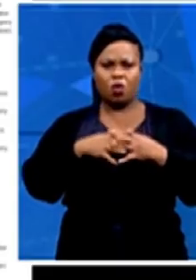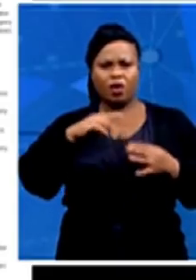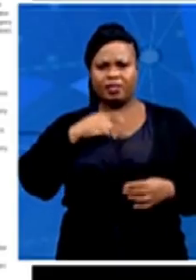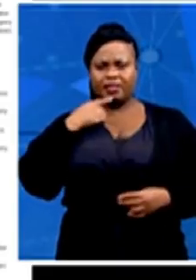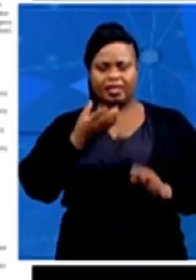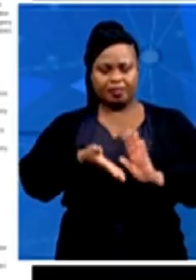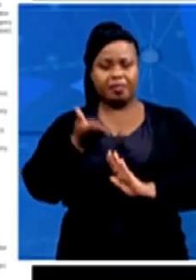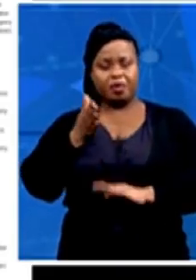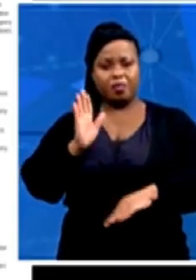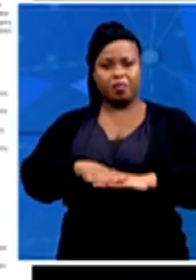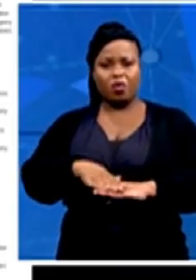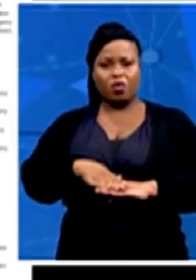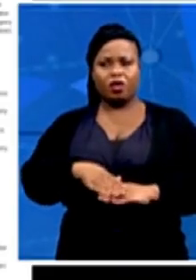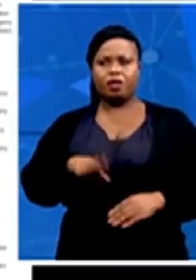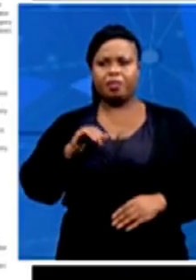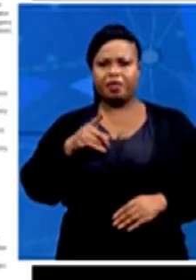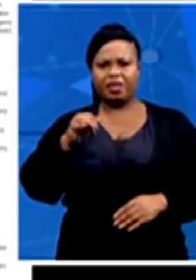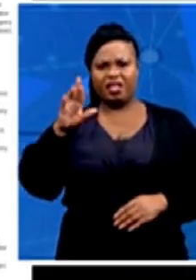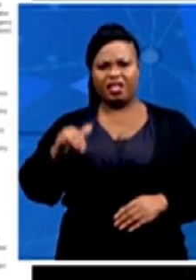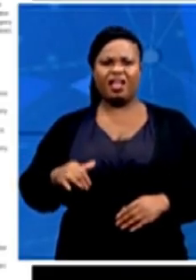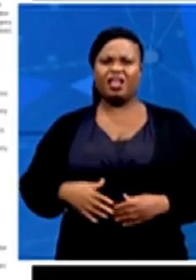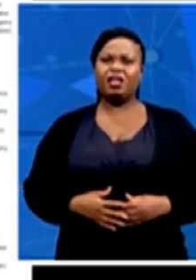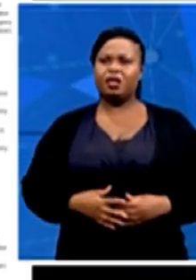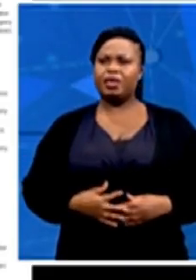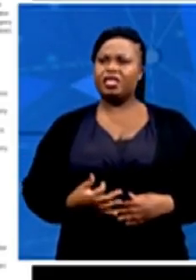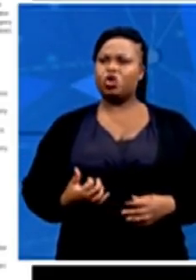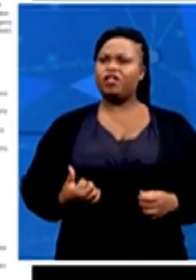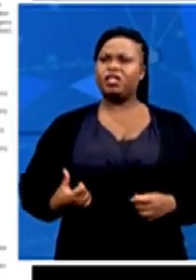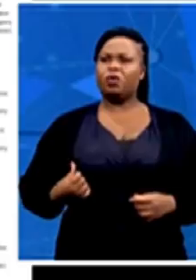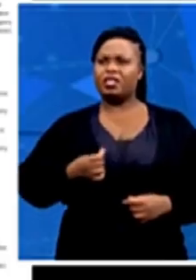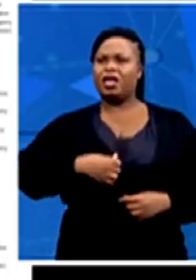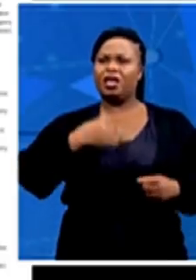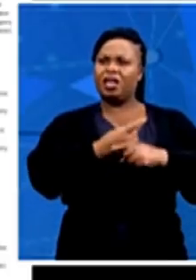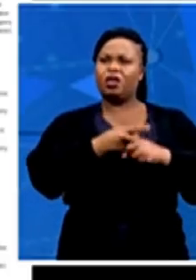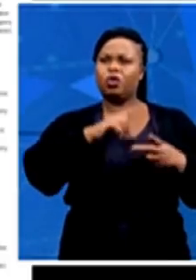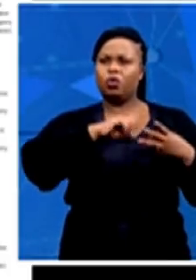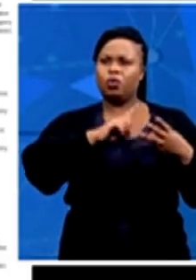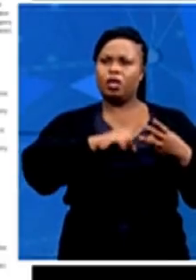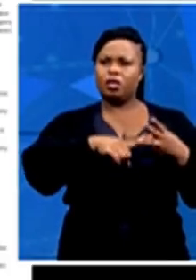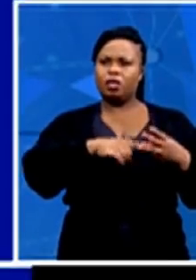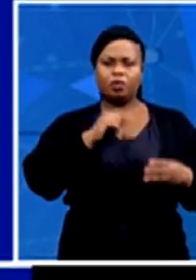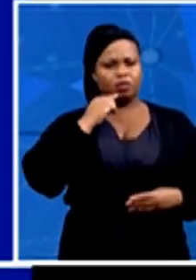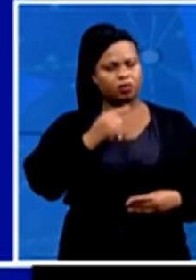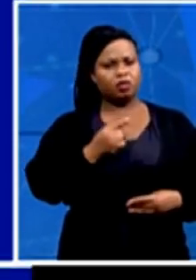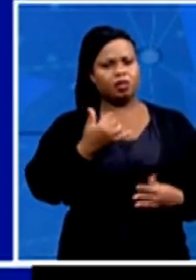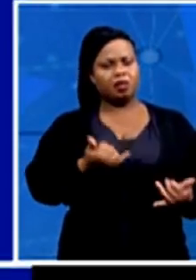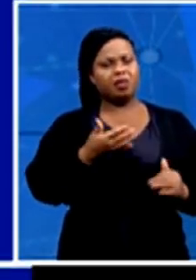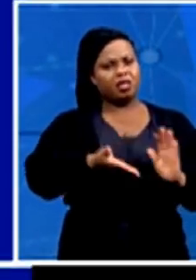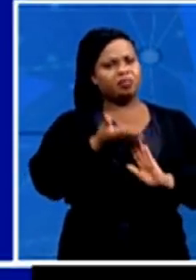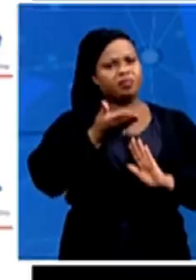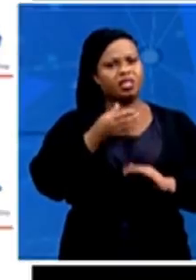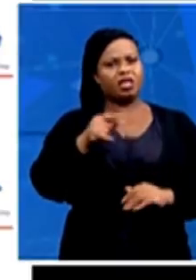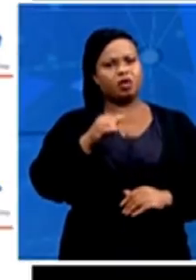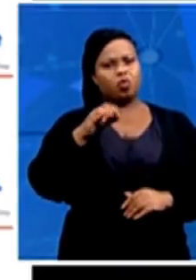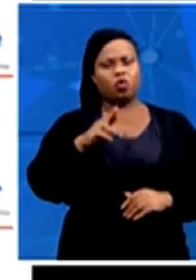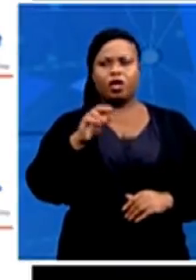subdistrict. Theewaterskloof, it's more or less the same in Botterveer and Villiersdorp, but there's been an increase in Grabouw and Caledon. So what is